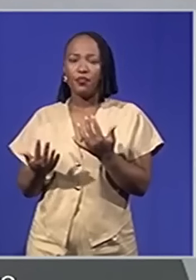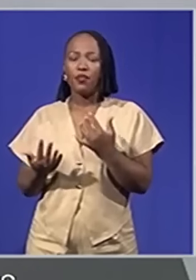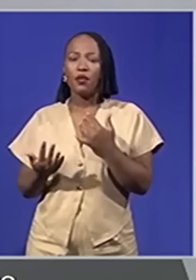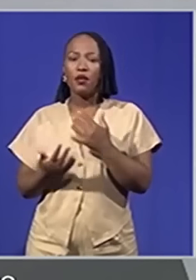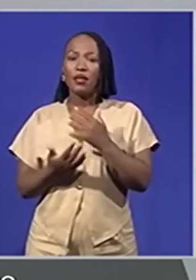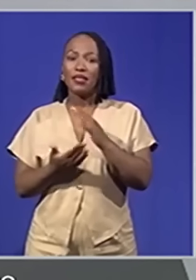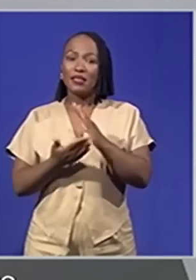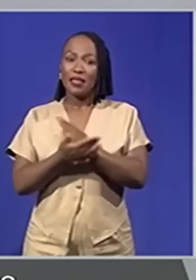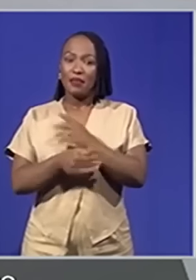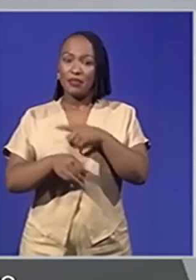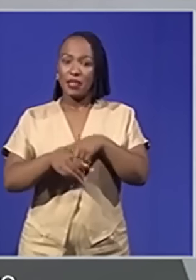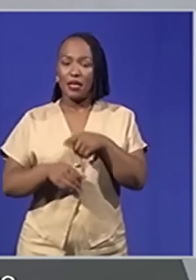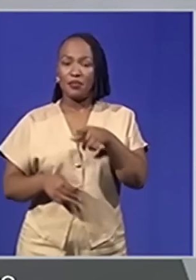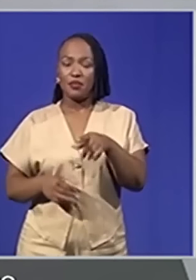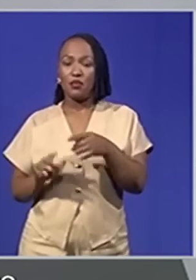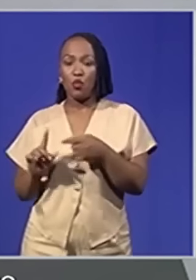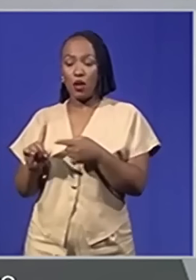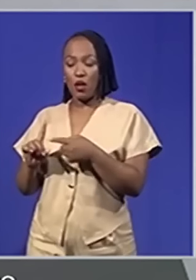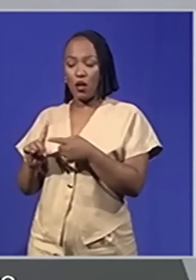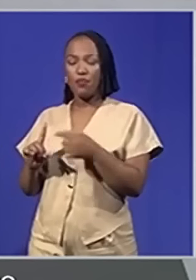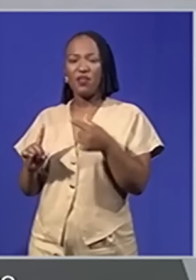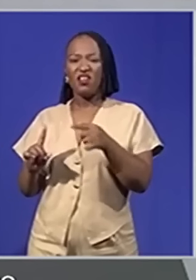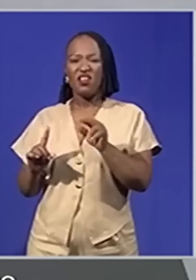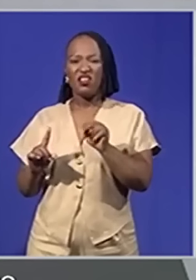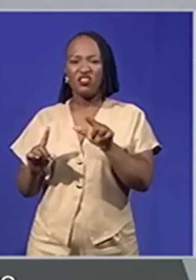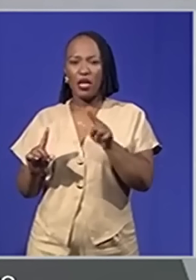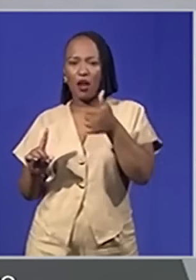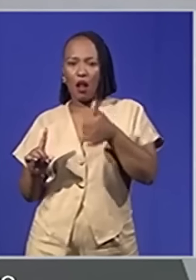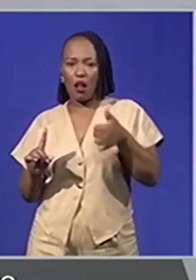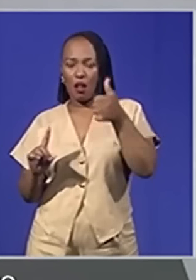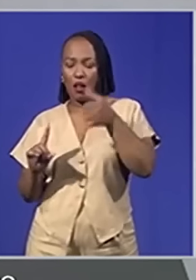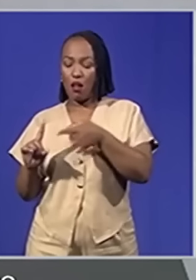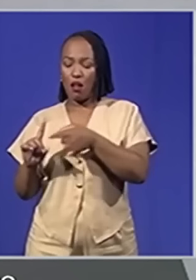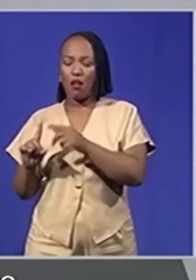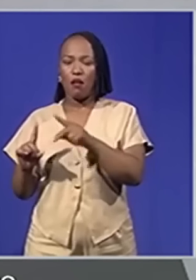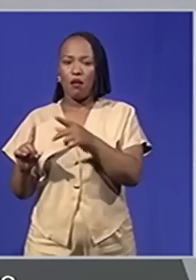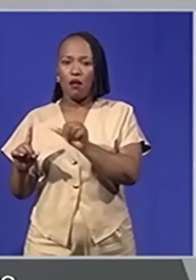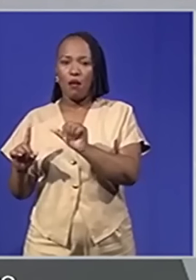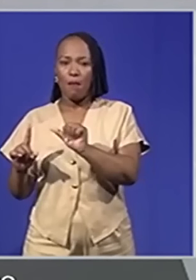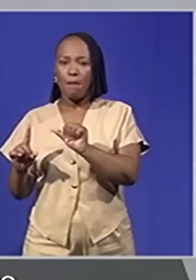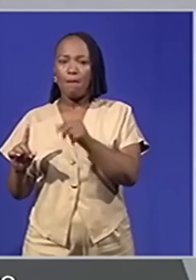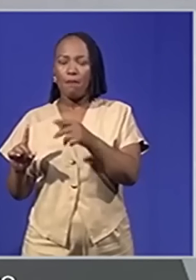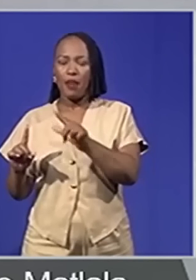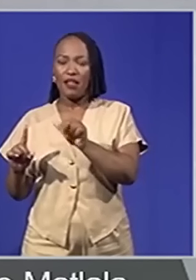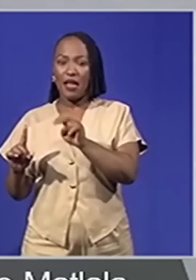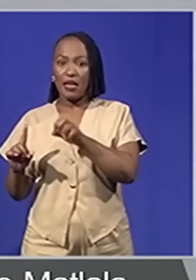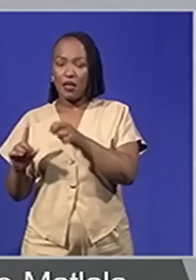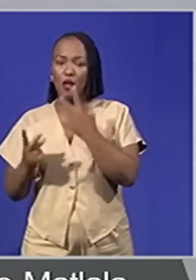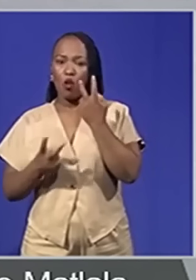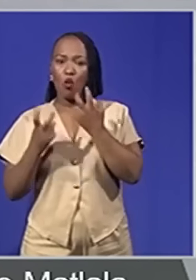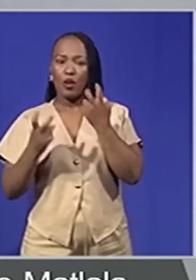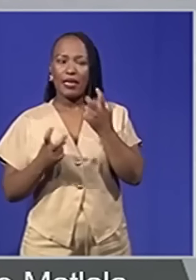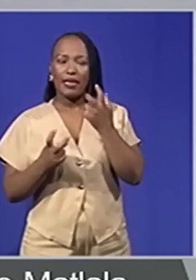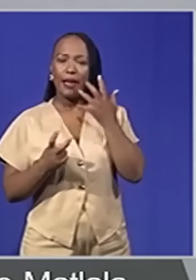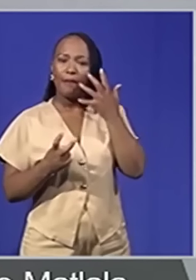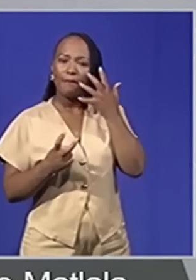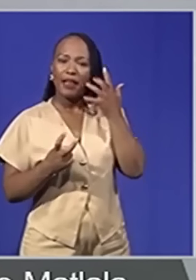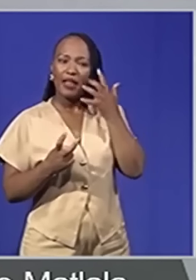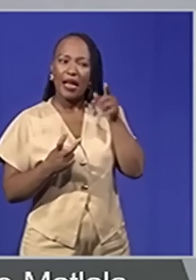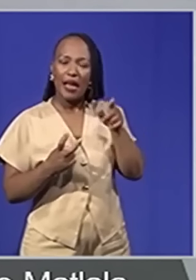sometimes when General Pahlane is looking for Mr. Matlala and he can't get through him, he